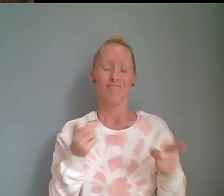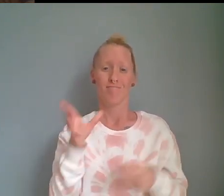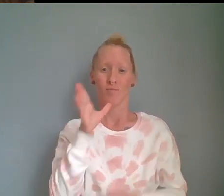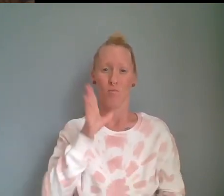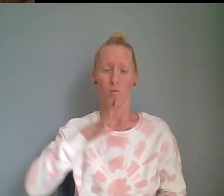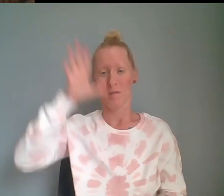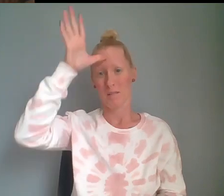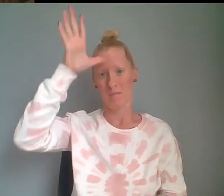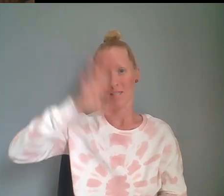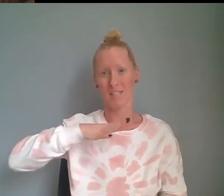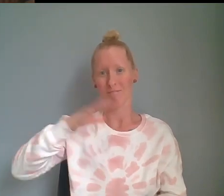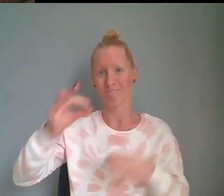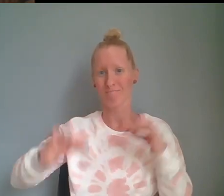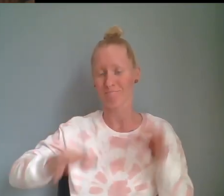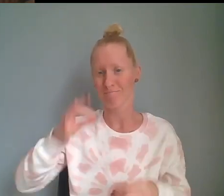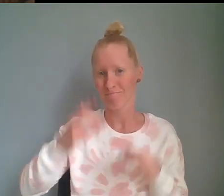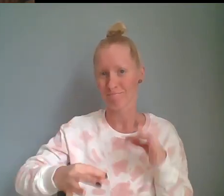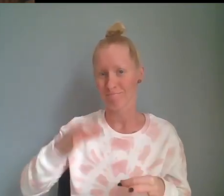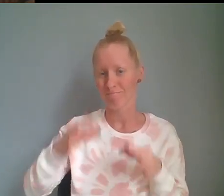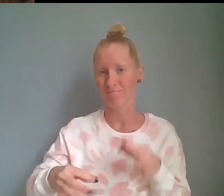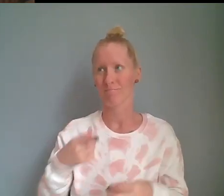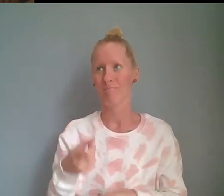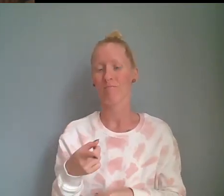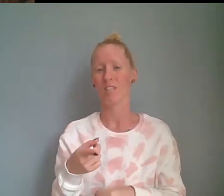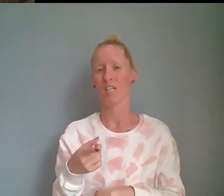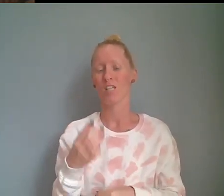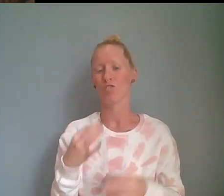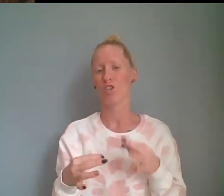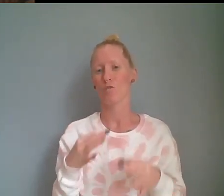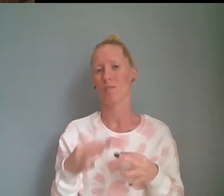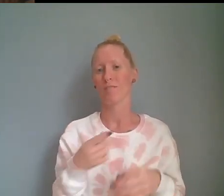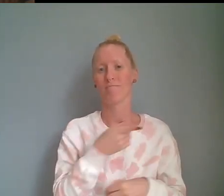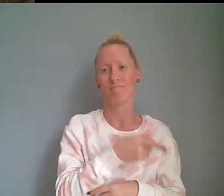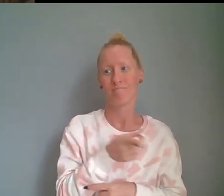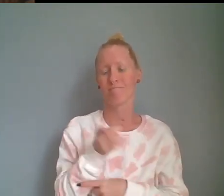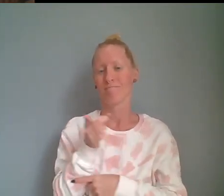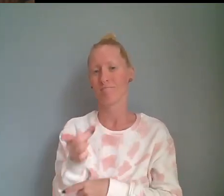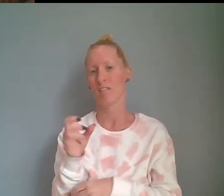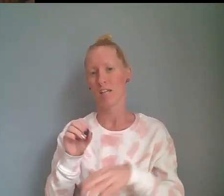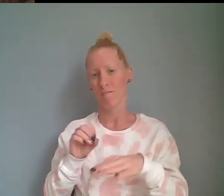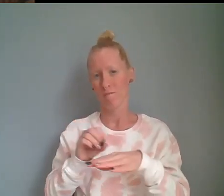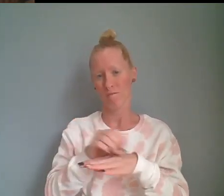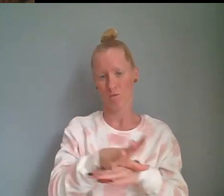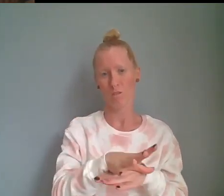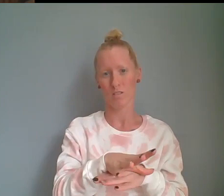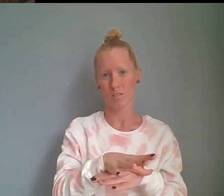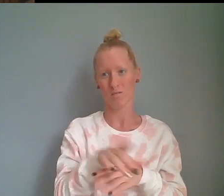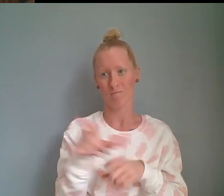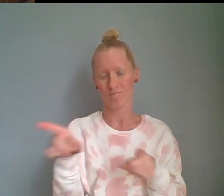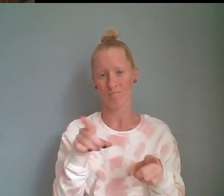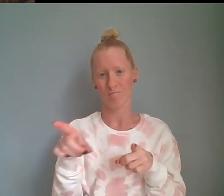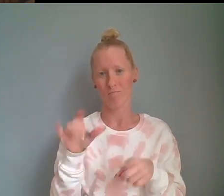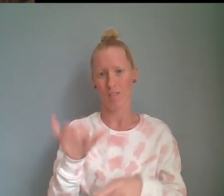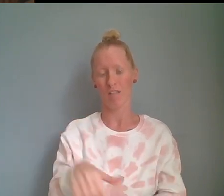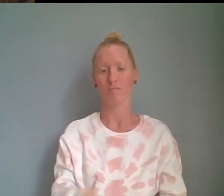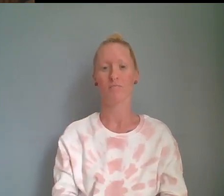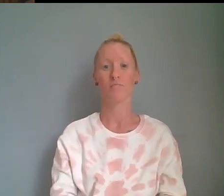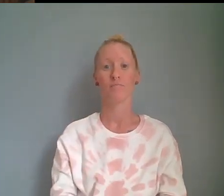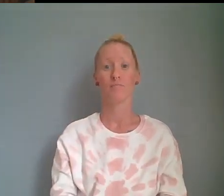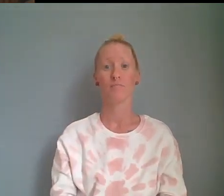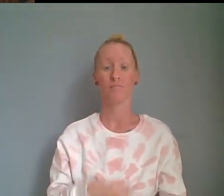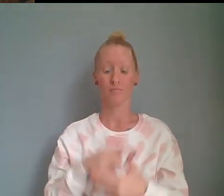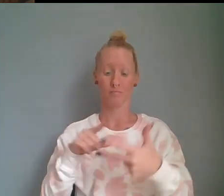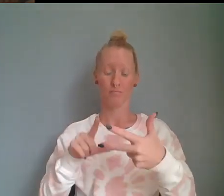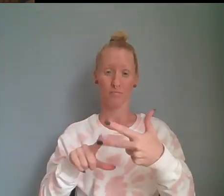behavior, and our judgments as to whether something is normal or abnormal get influenced by those gender roles. And the